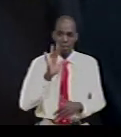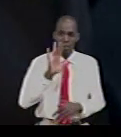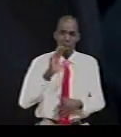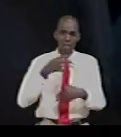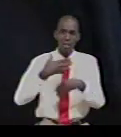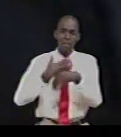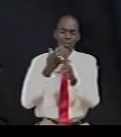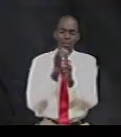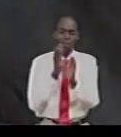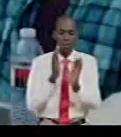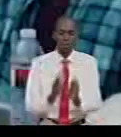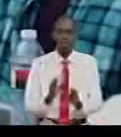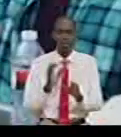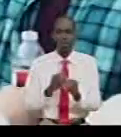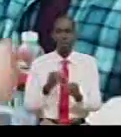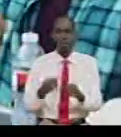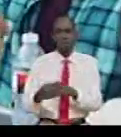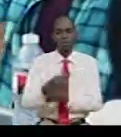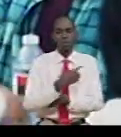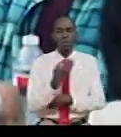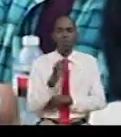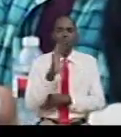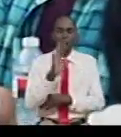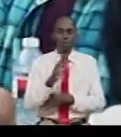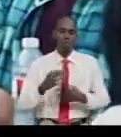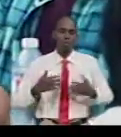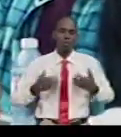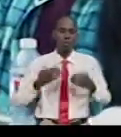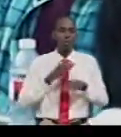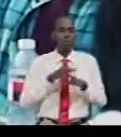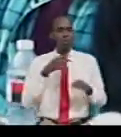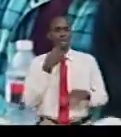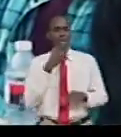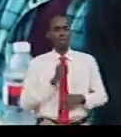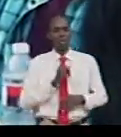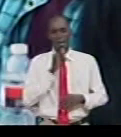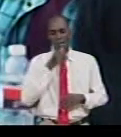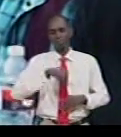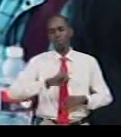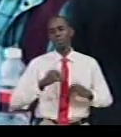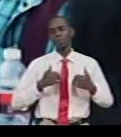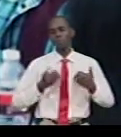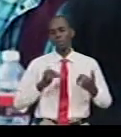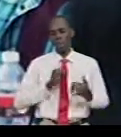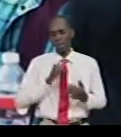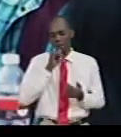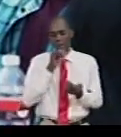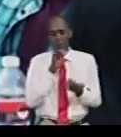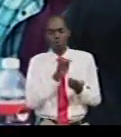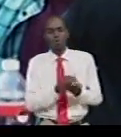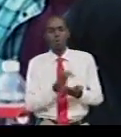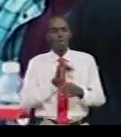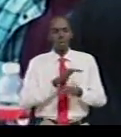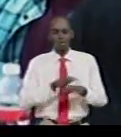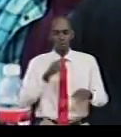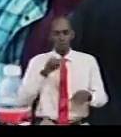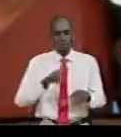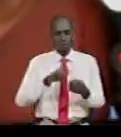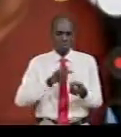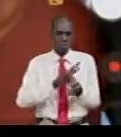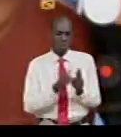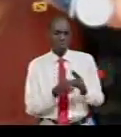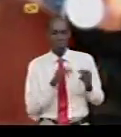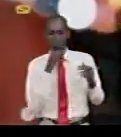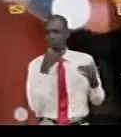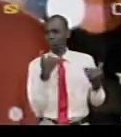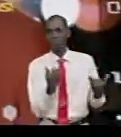the days of thy youth. Don't say, I'm still young, I'm small, I don't need to repent now.